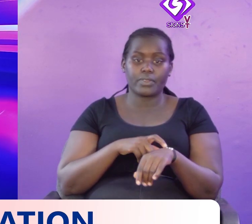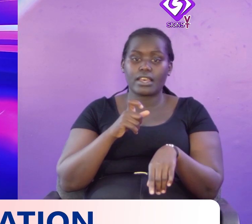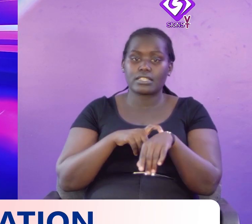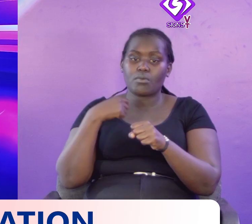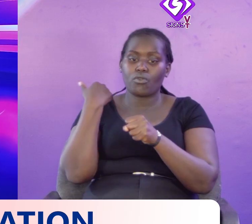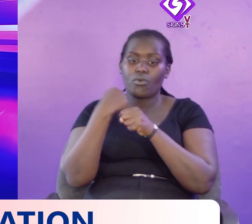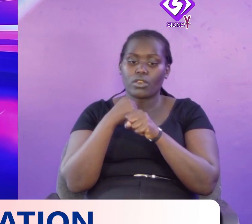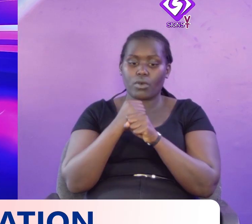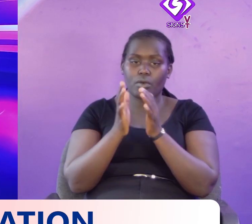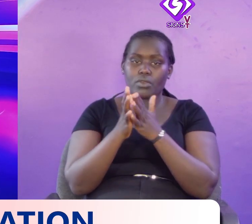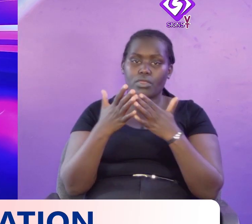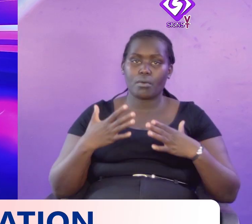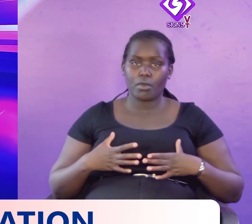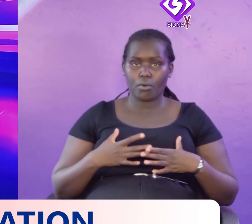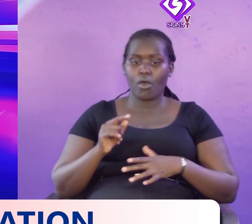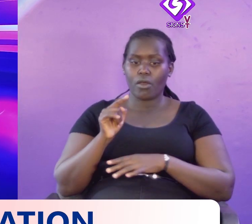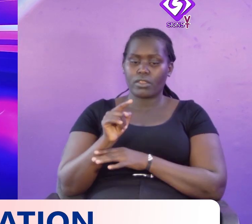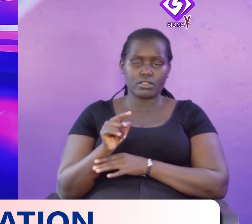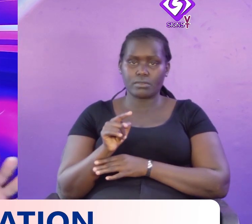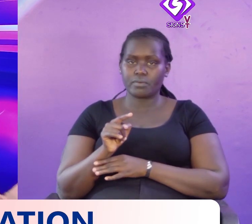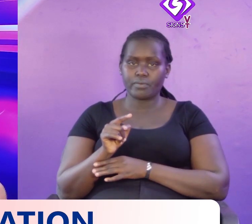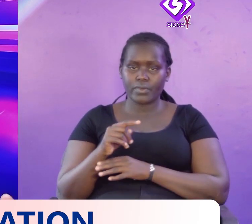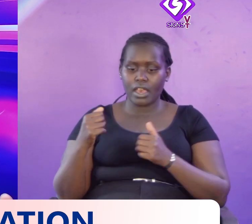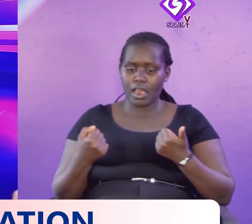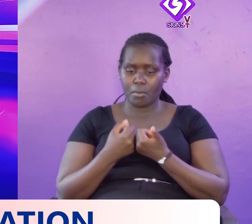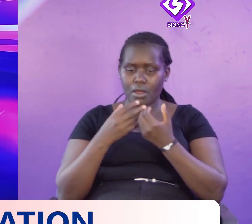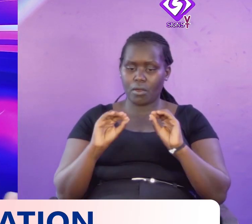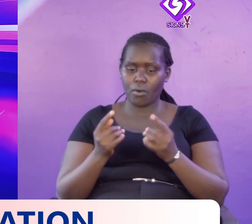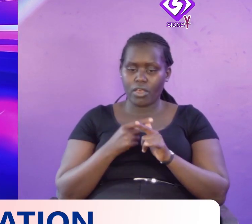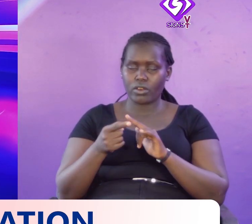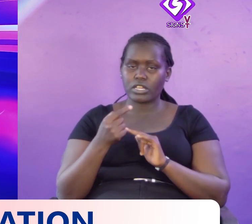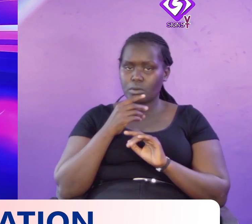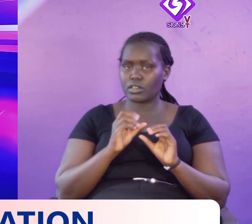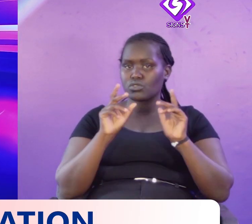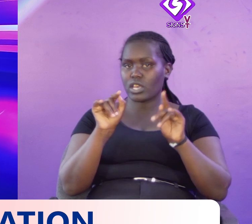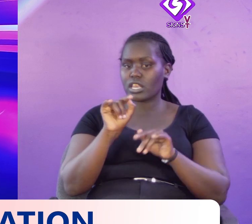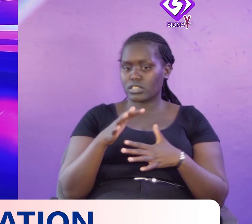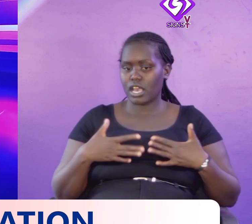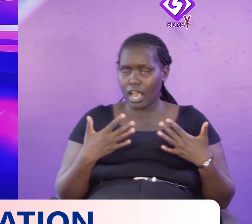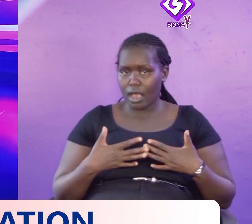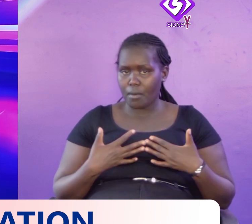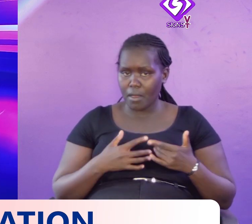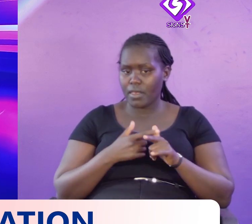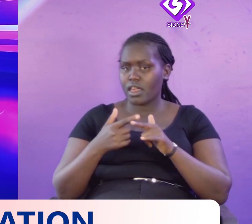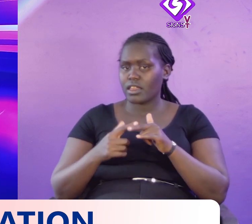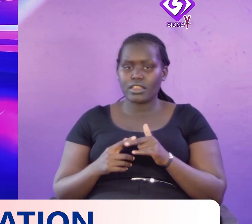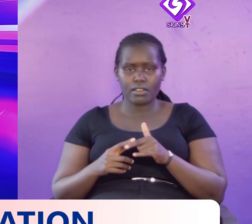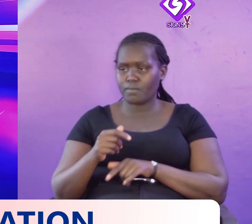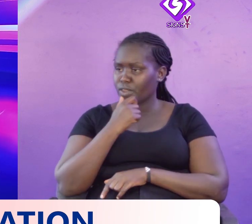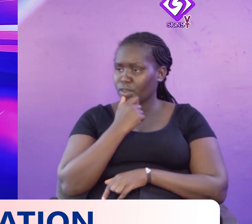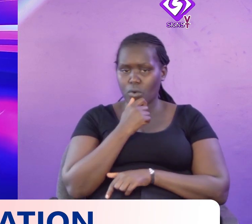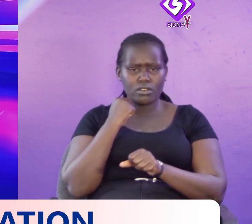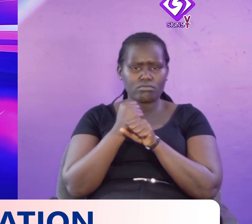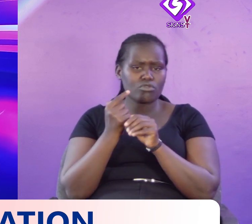with people that these ones are not happy, which is okay, these ones are happy, unashindwa,